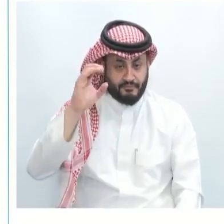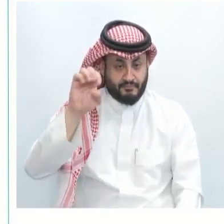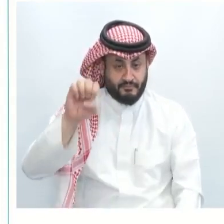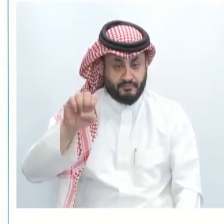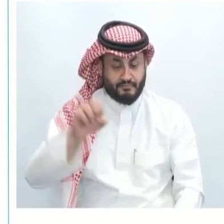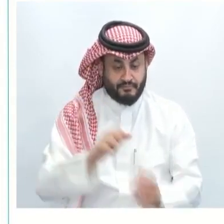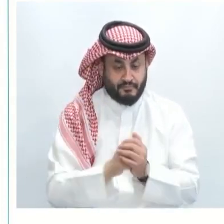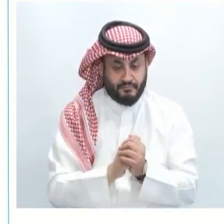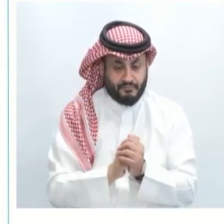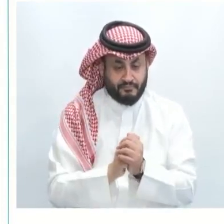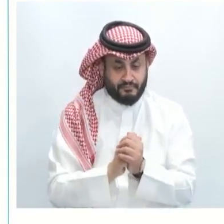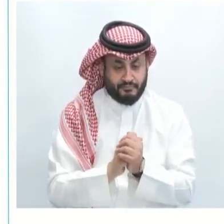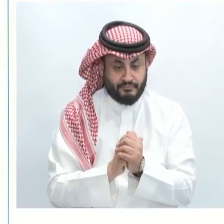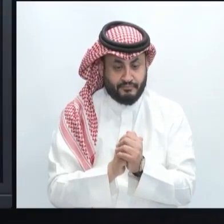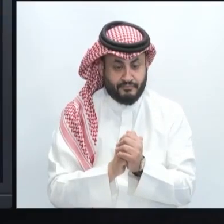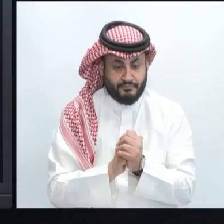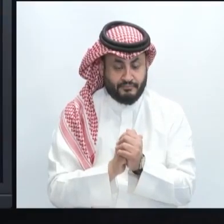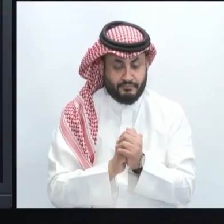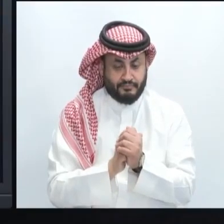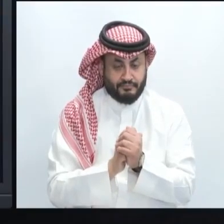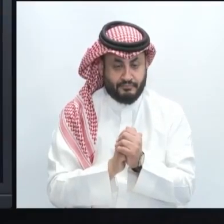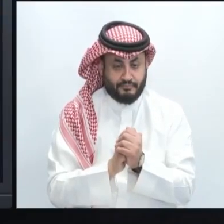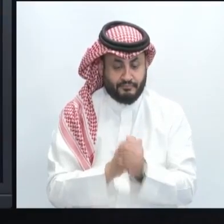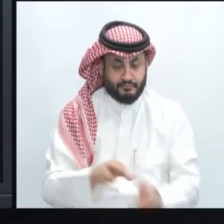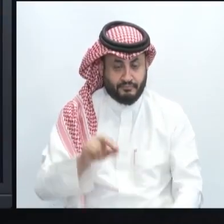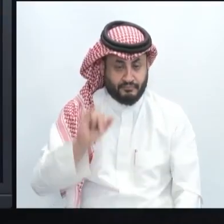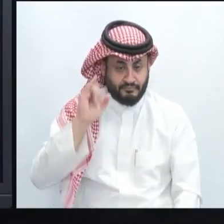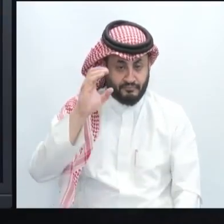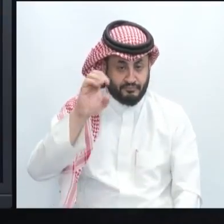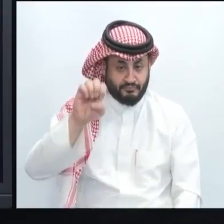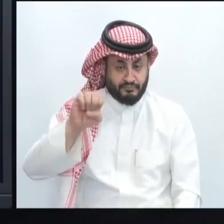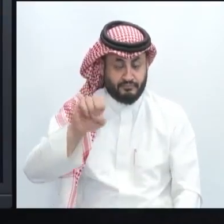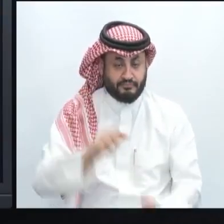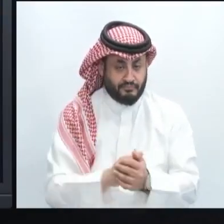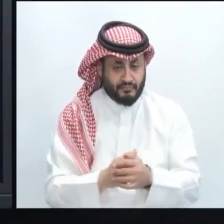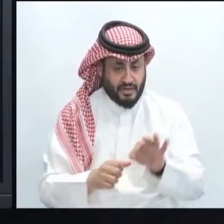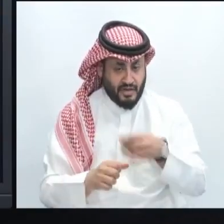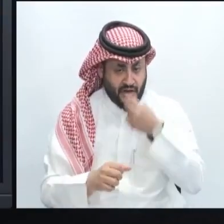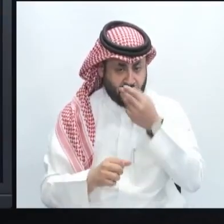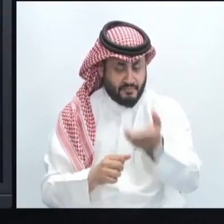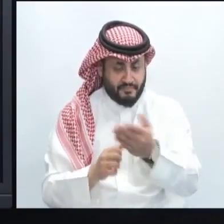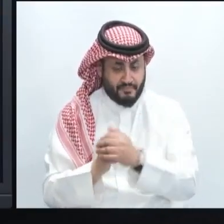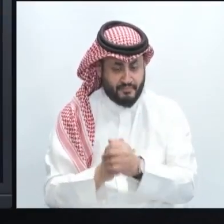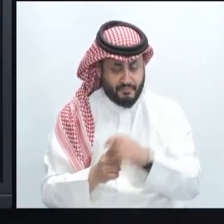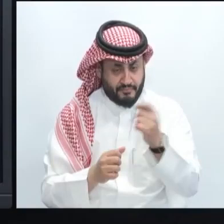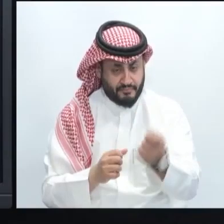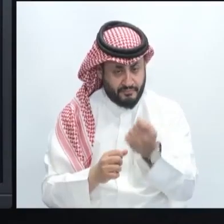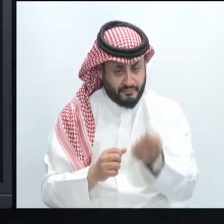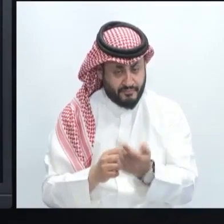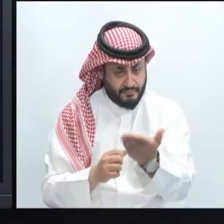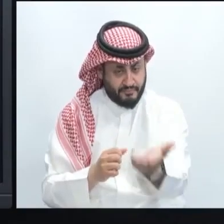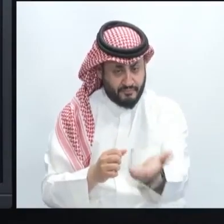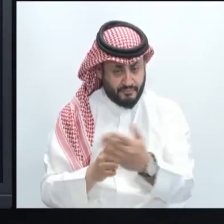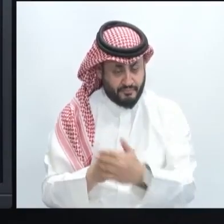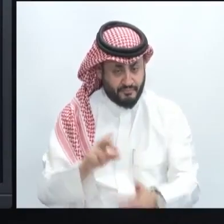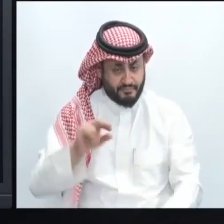Rice. This is a rice. And this is how we write